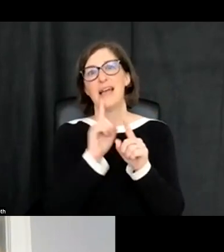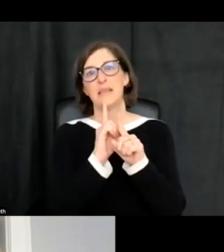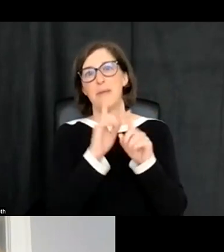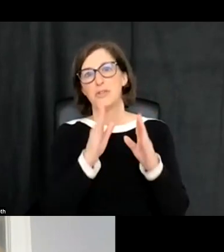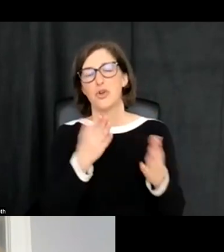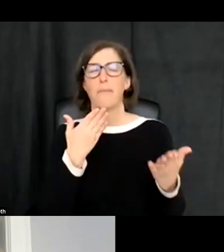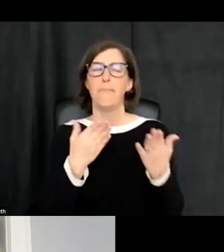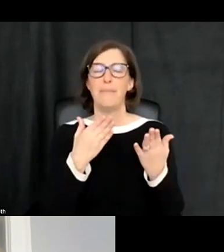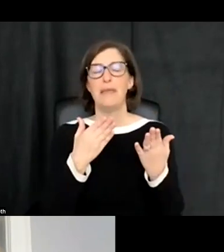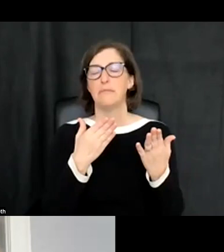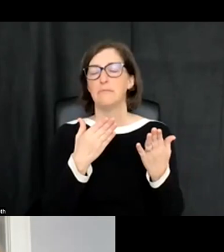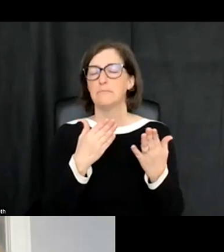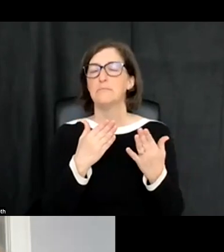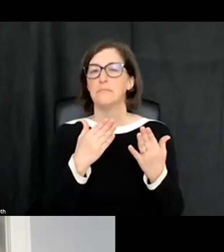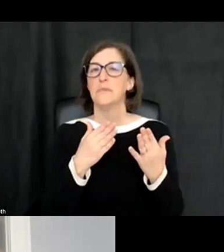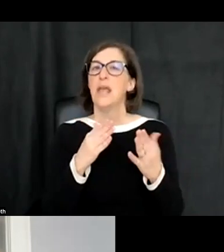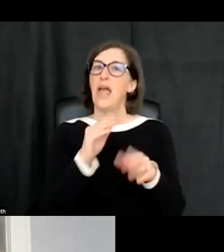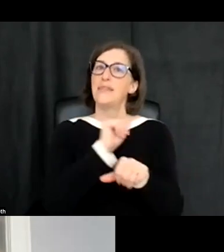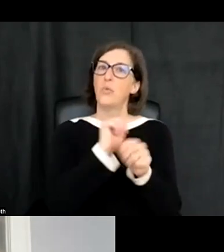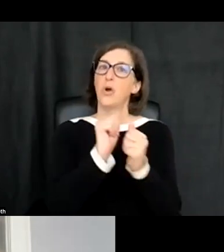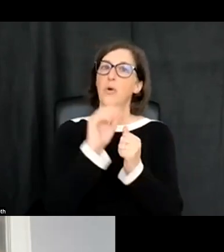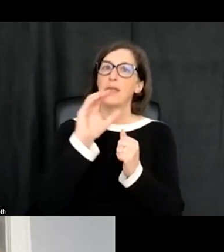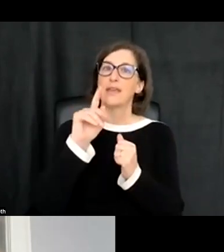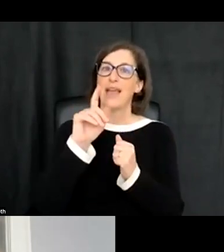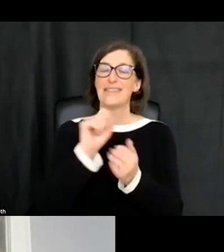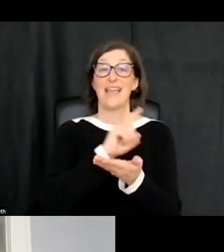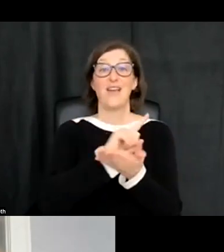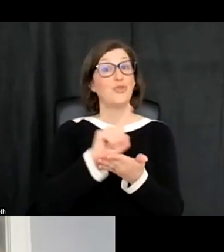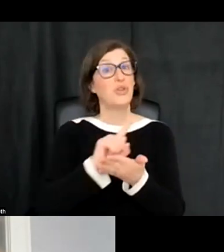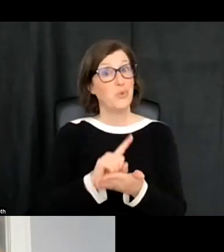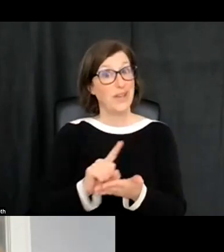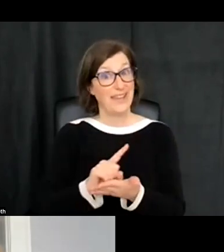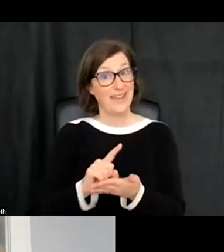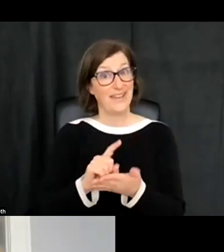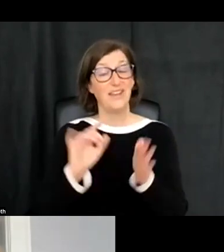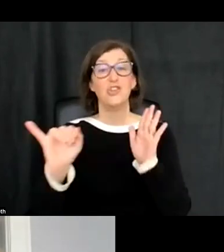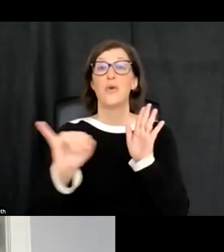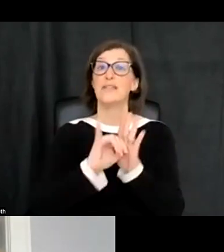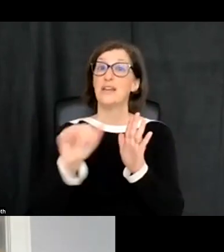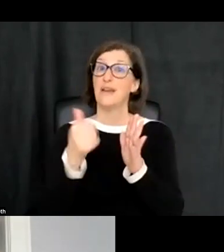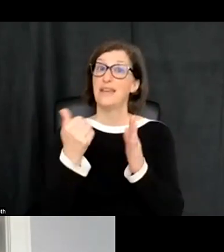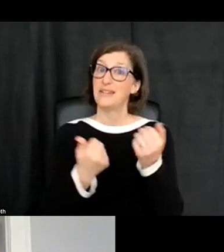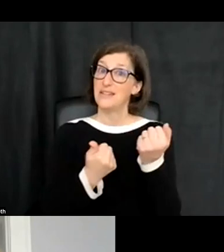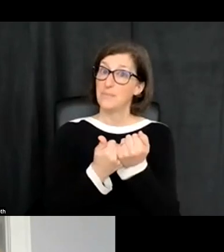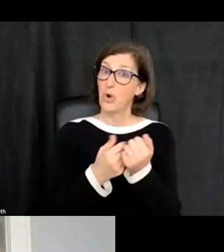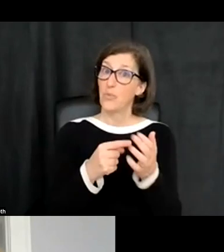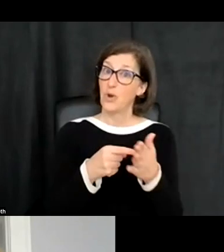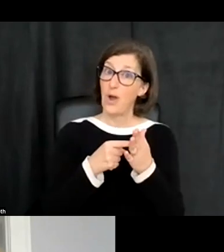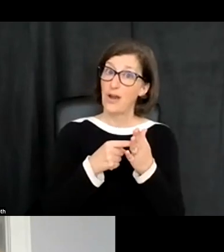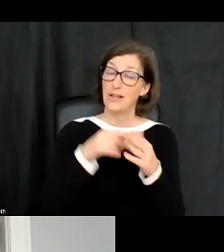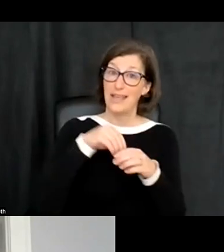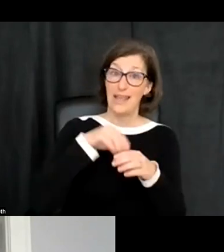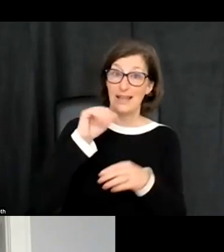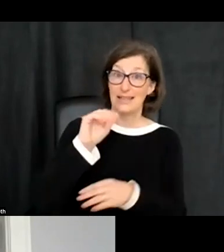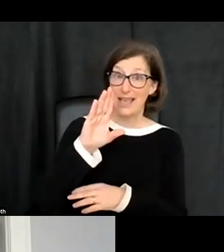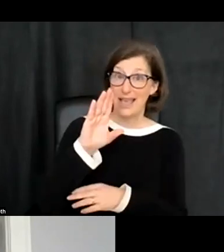associate. And they work with the cats on a weekly basis to identify any support they need in their cases that the